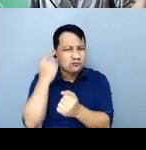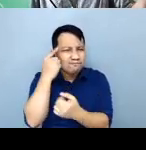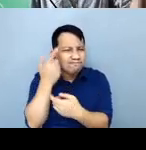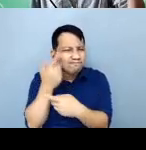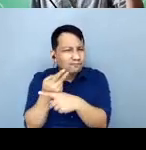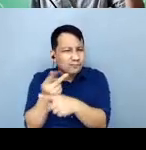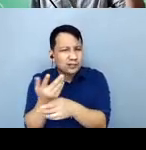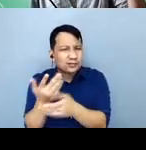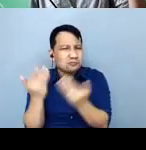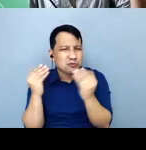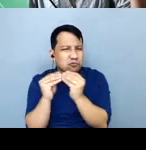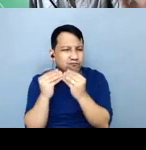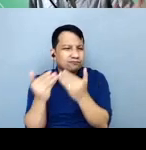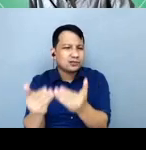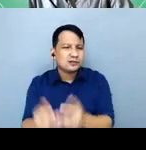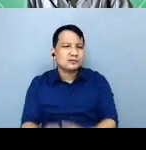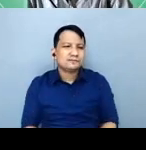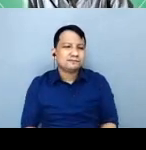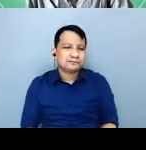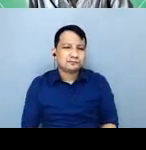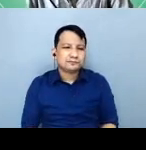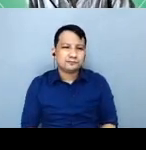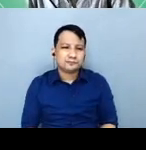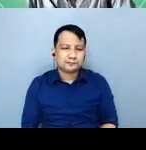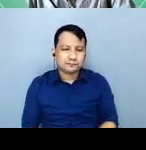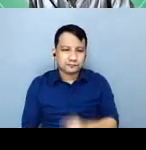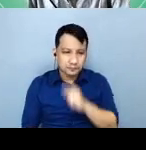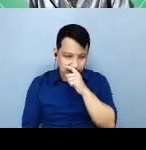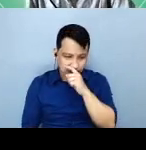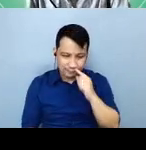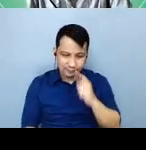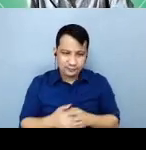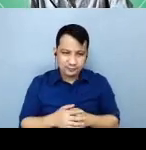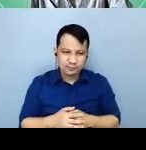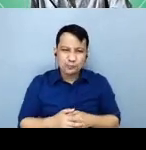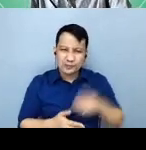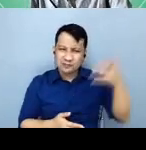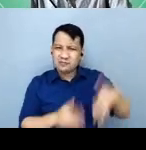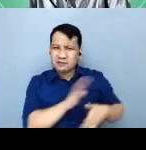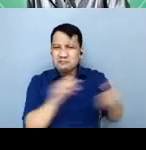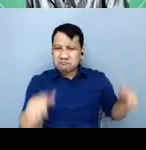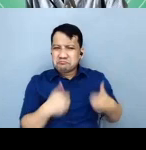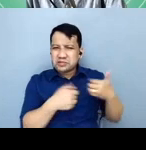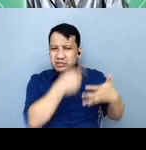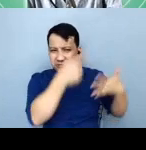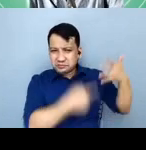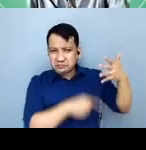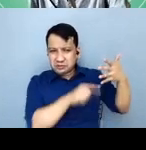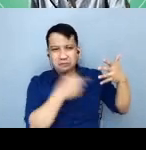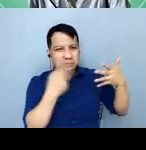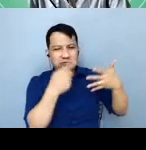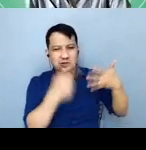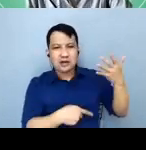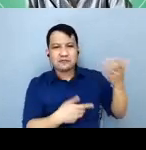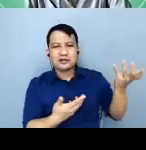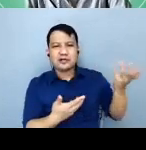Okay. So we've seen these challenges, and admittedly, they're quite a lot. But let's tackle some in particular, and